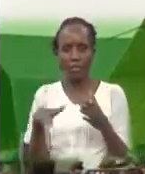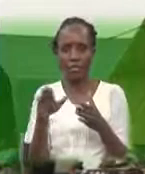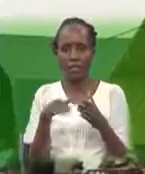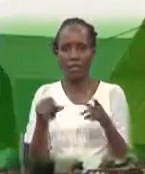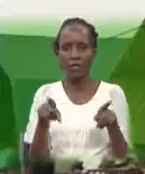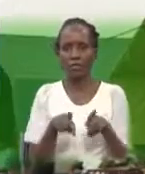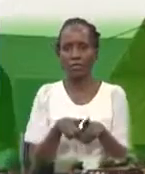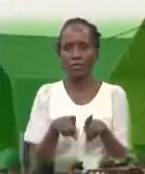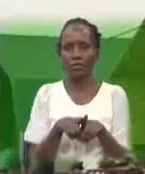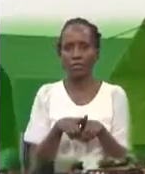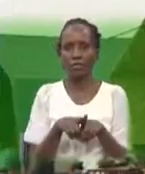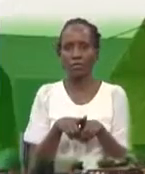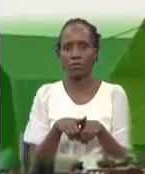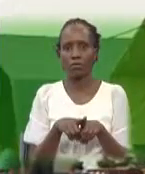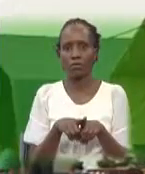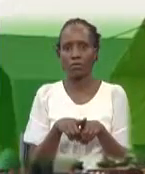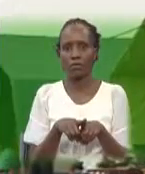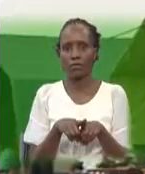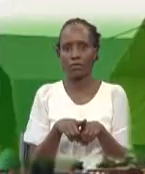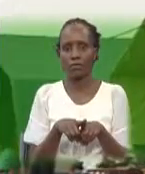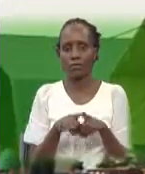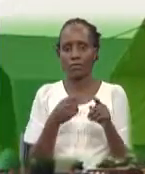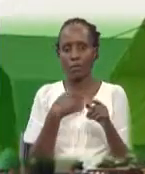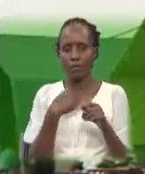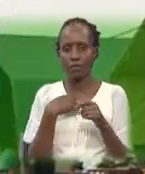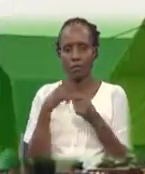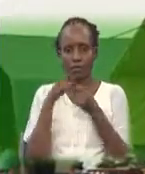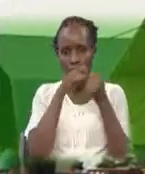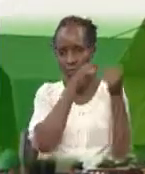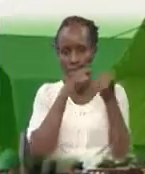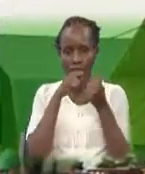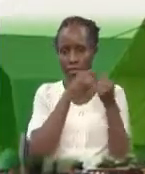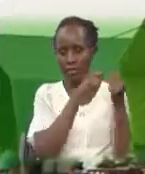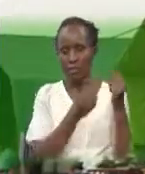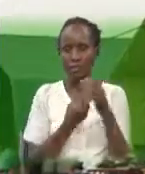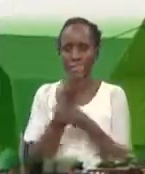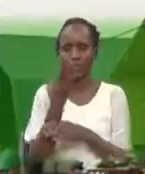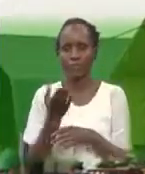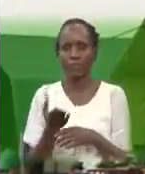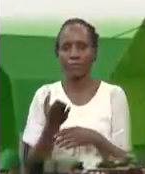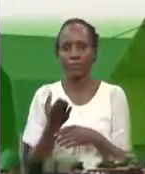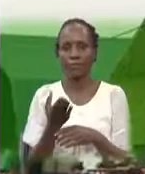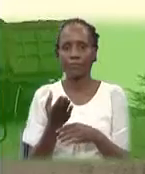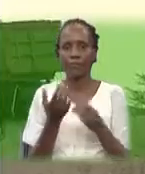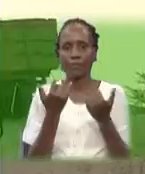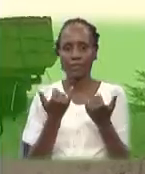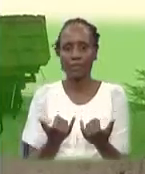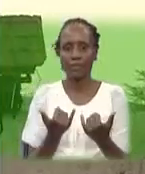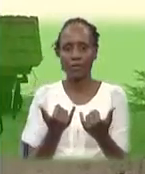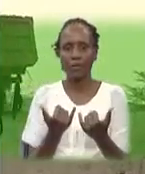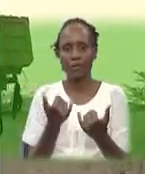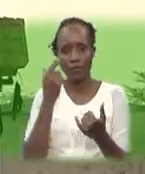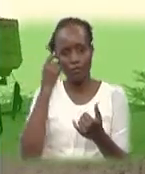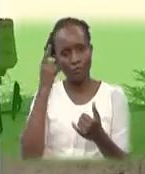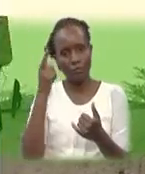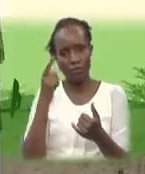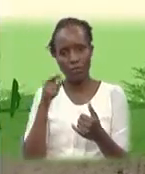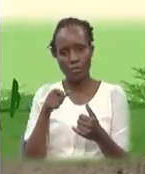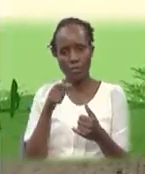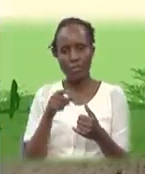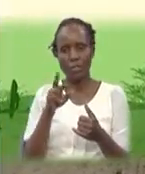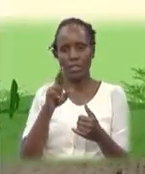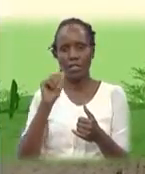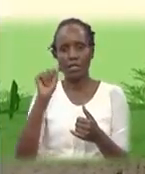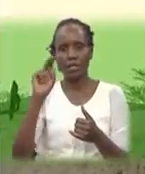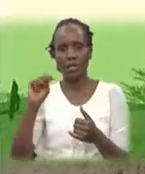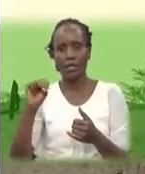it, and also there will be sugarcane will also be grown here. Currently, In order to